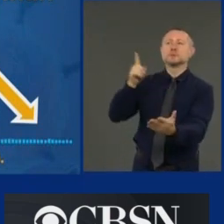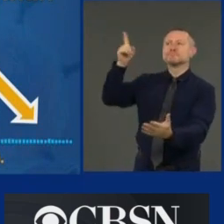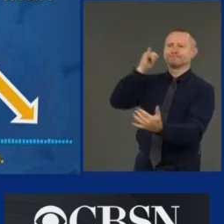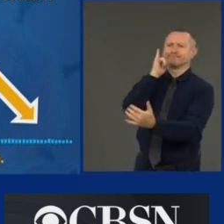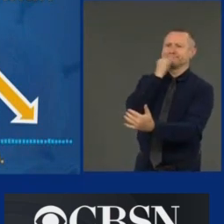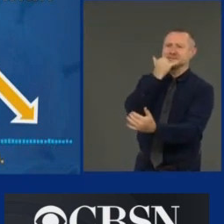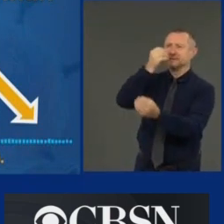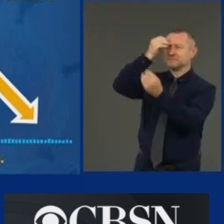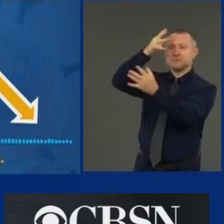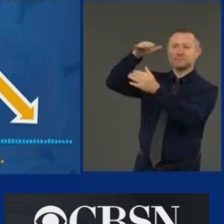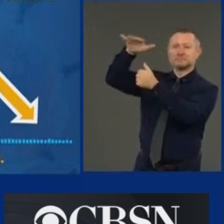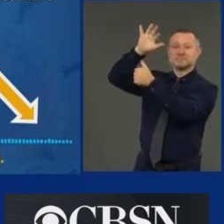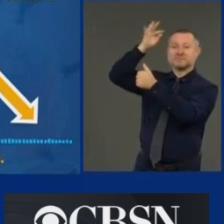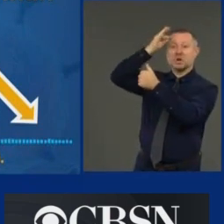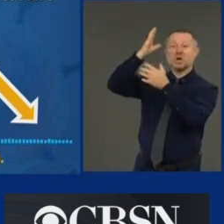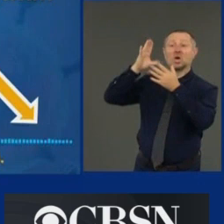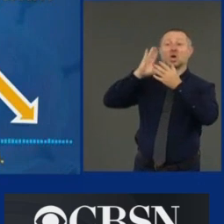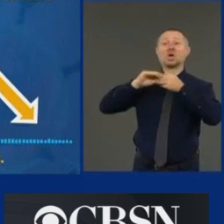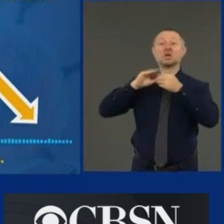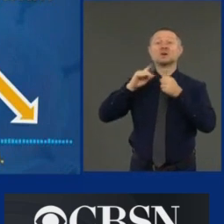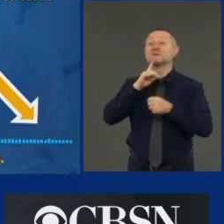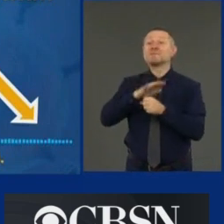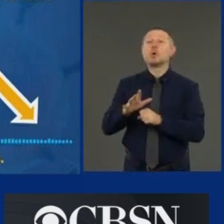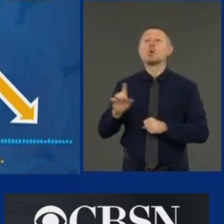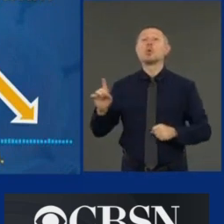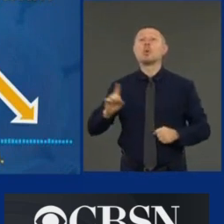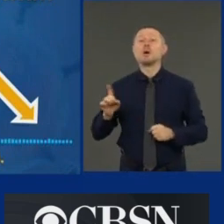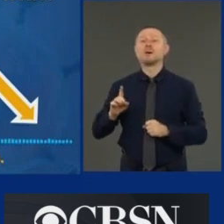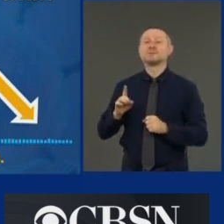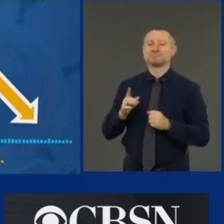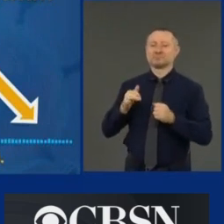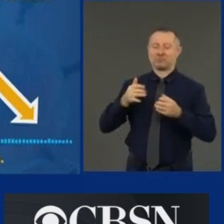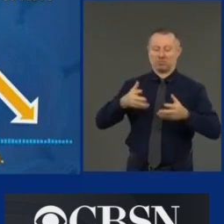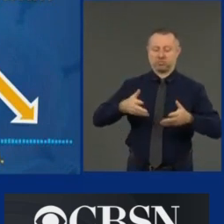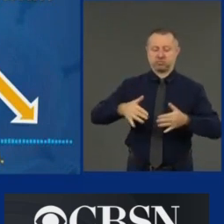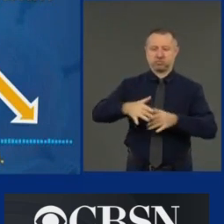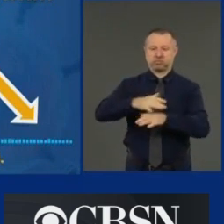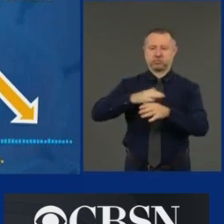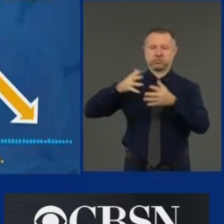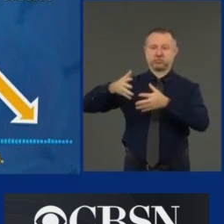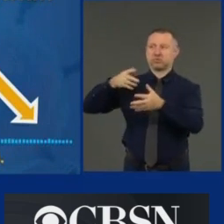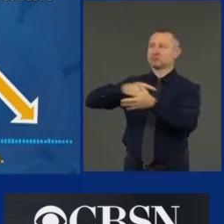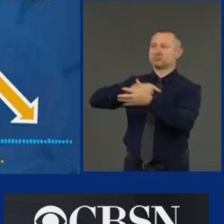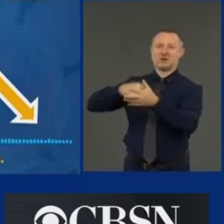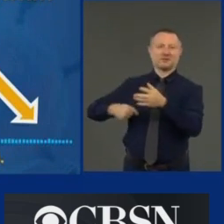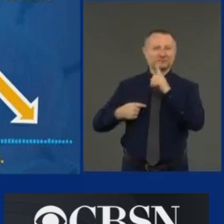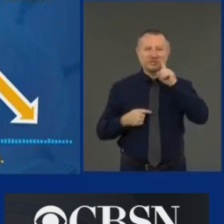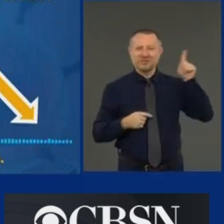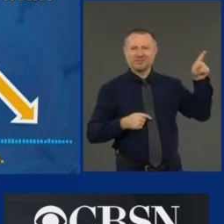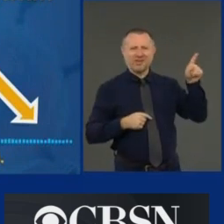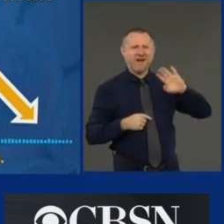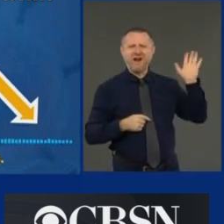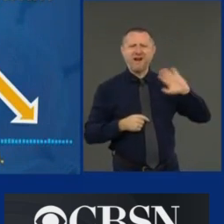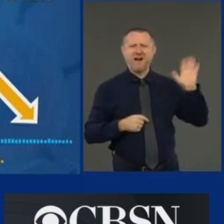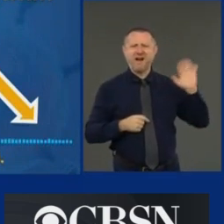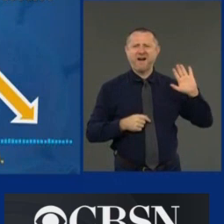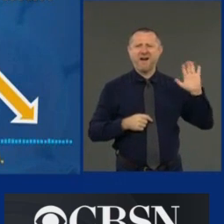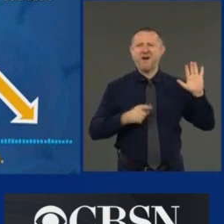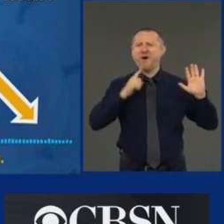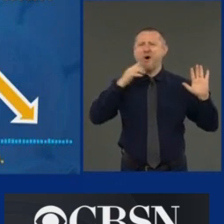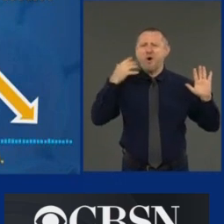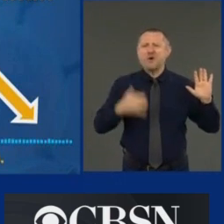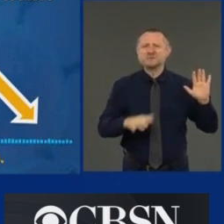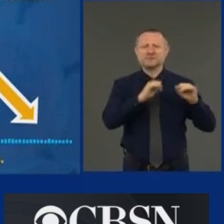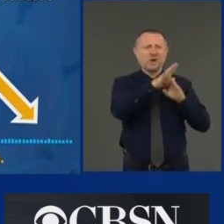believed the virus was still in China. The virus was not in China. The virus had left China and gone to